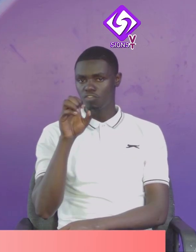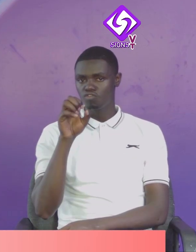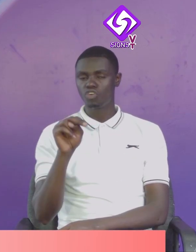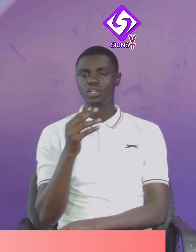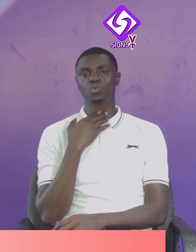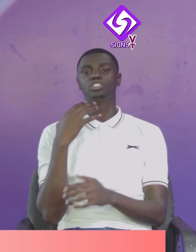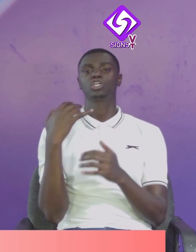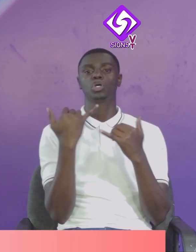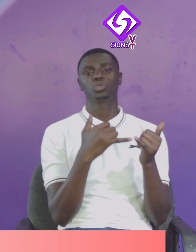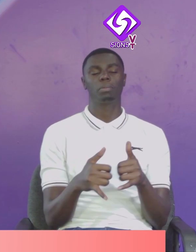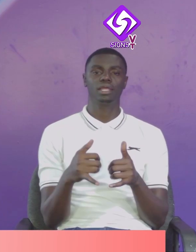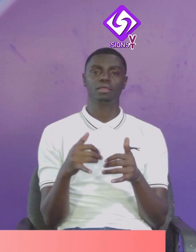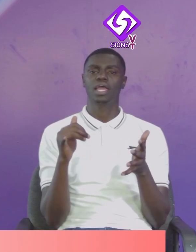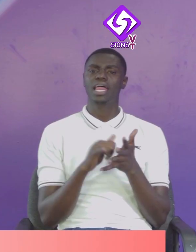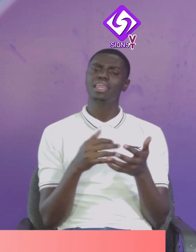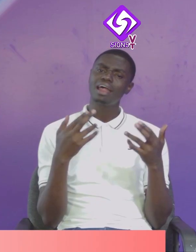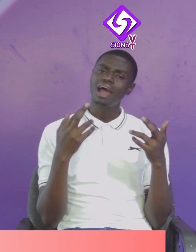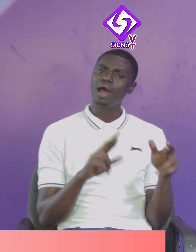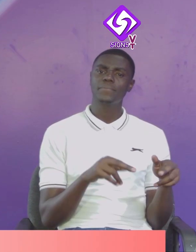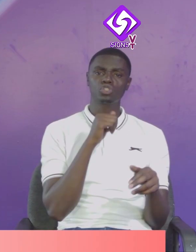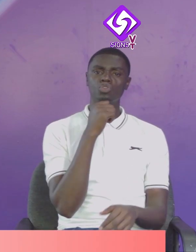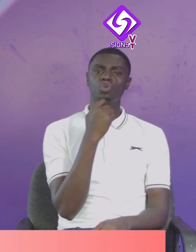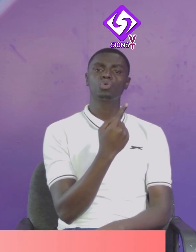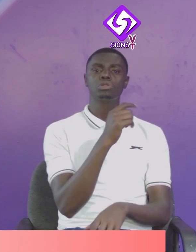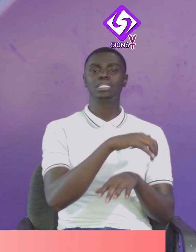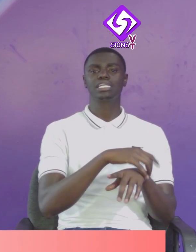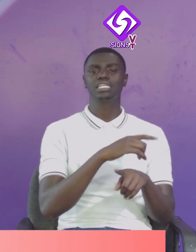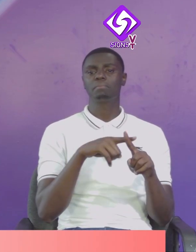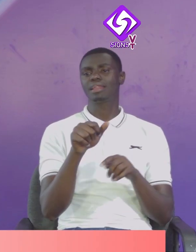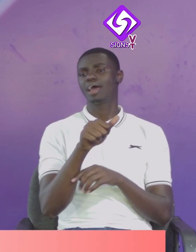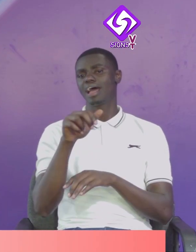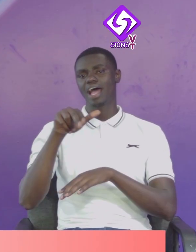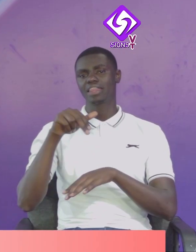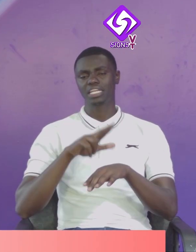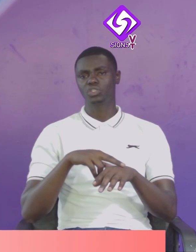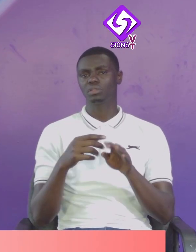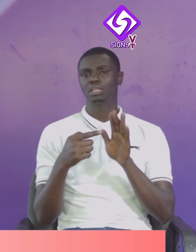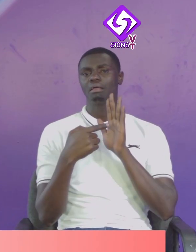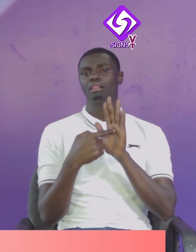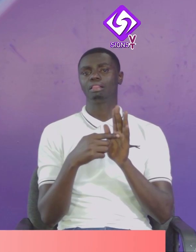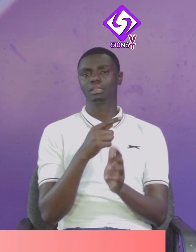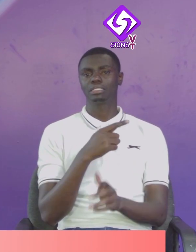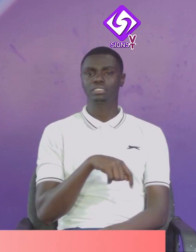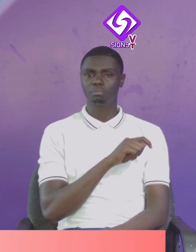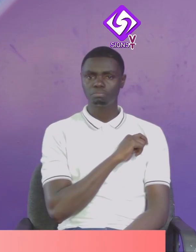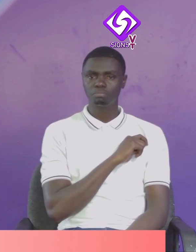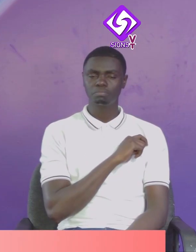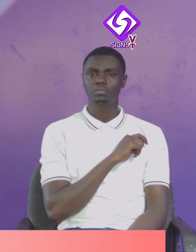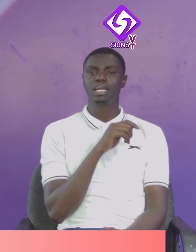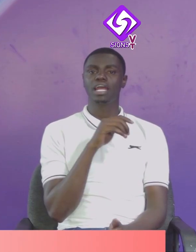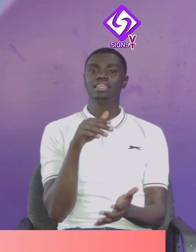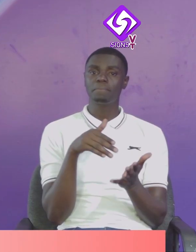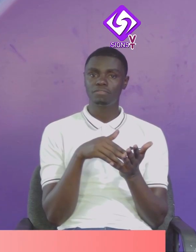That happens not only in England but also in other nations. Yes. Look at France, Spain. For example. Yes, Spain. Spain, you in the